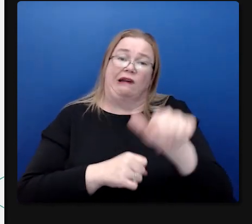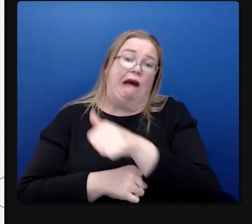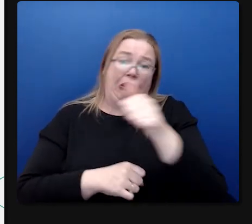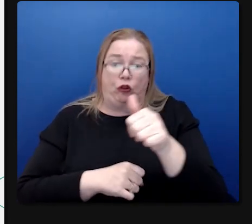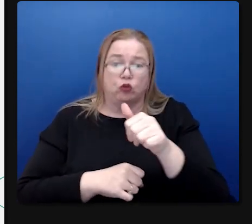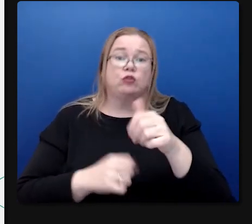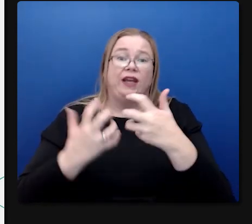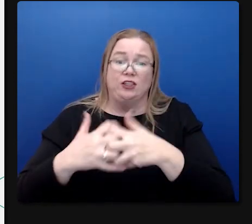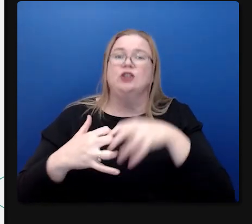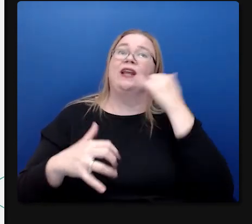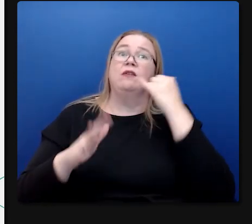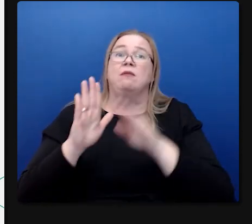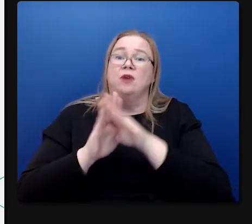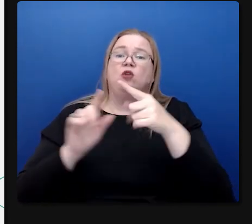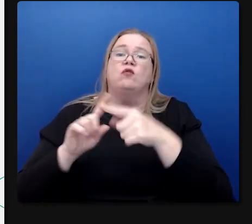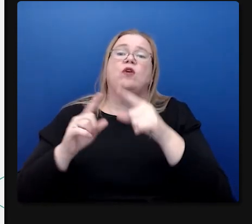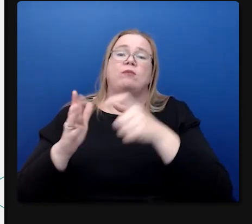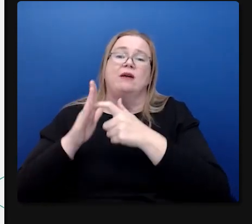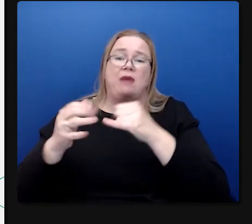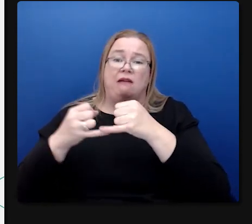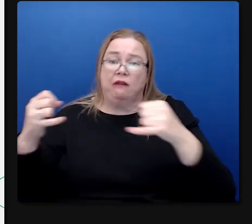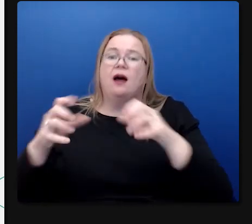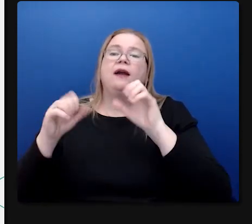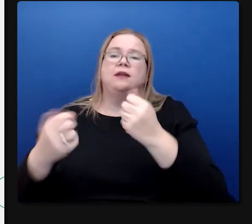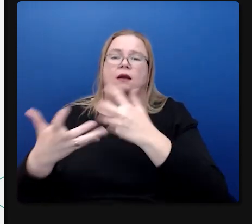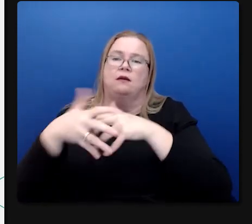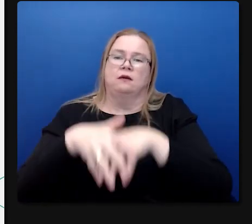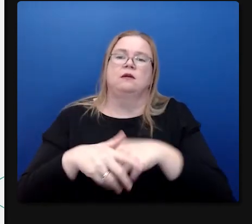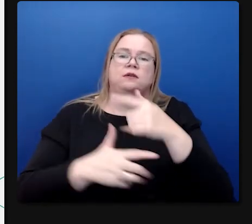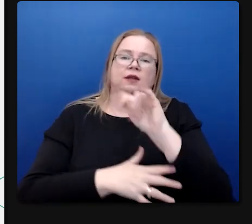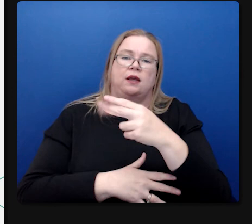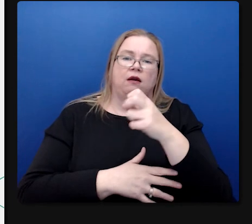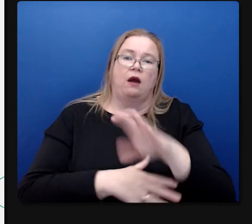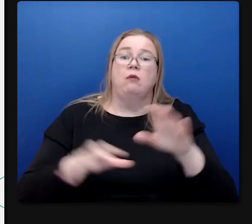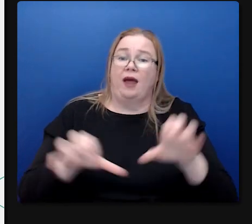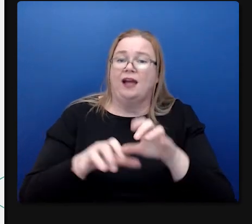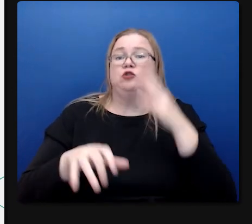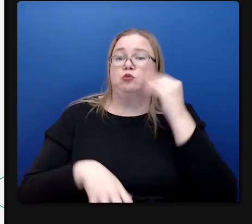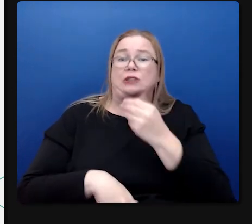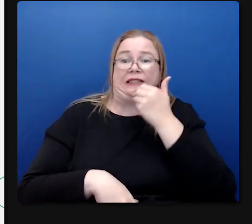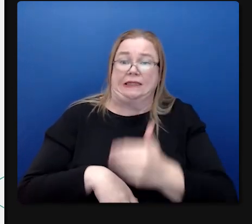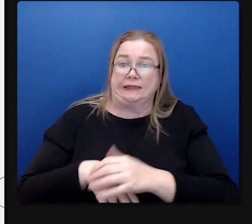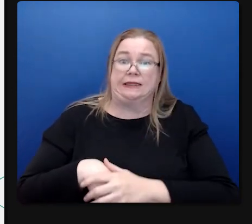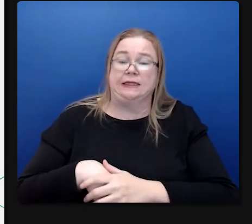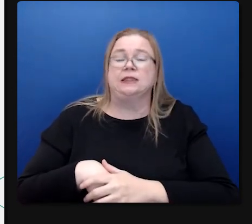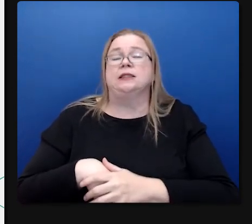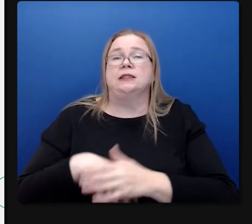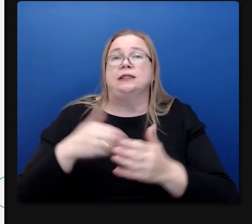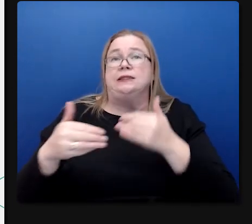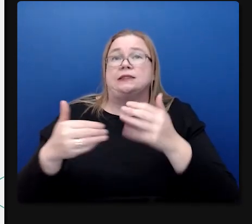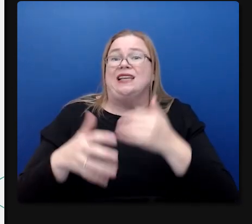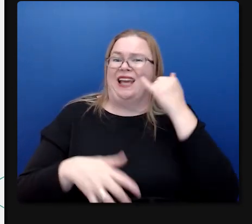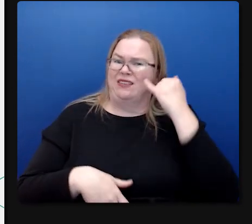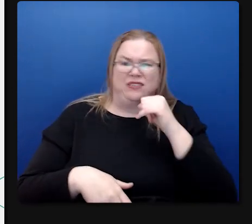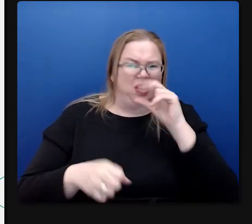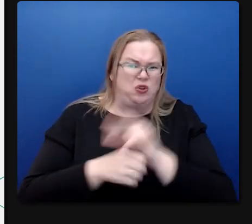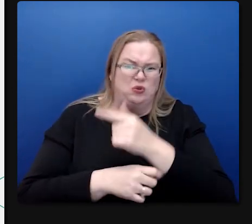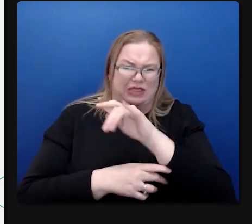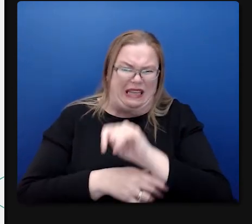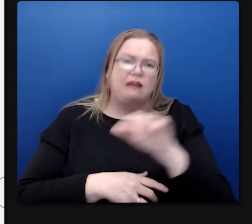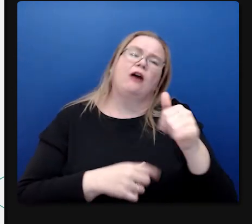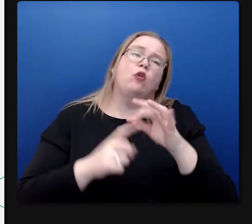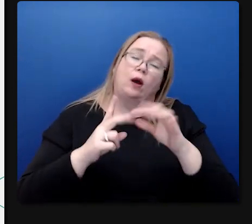alternative engine, as long as you can build it from a command line, you can integrate it into GitHub Actions pretty easily. If you're not using Git, there are